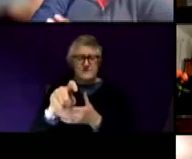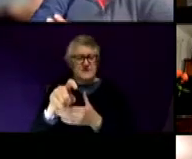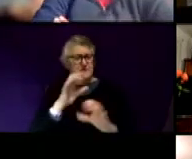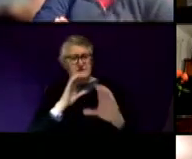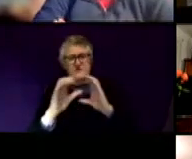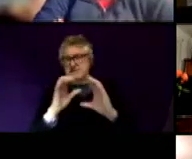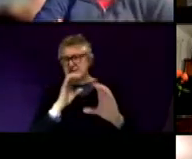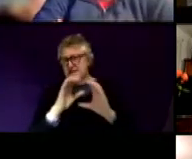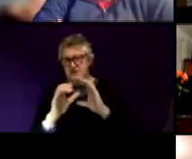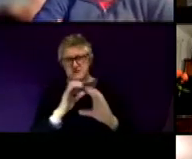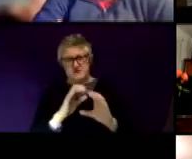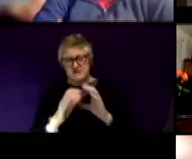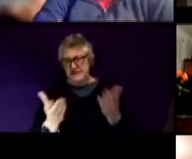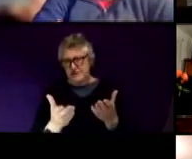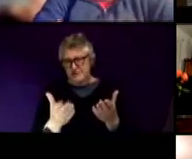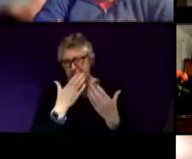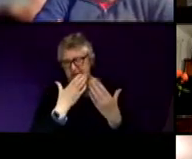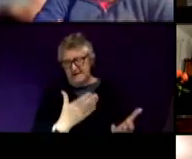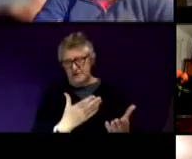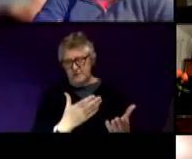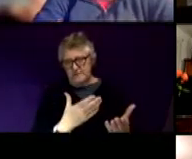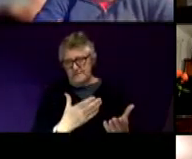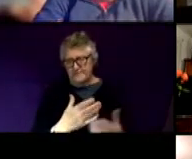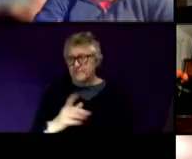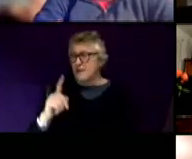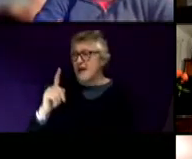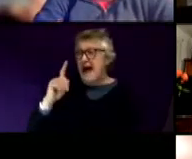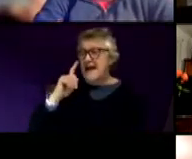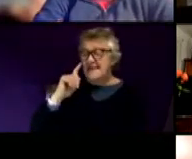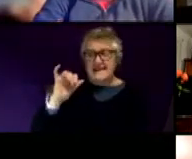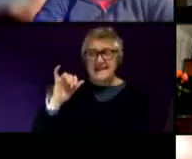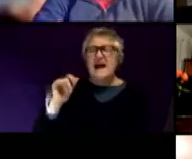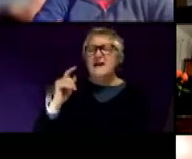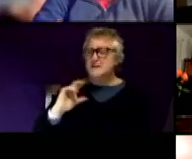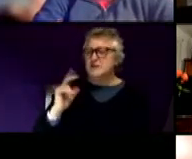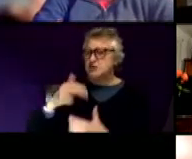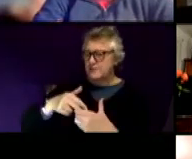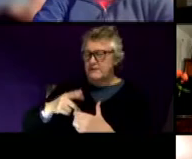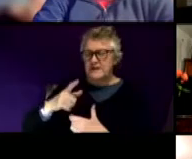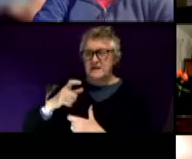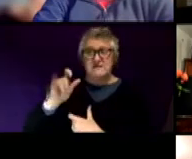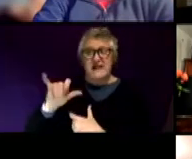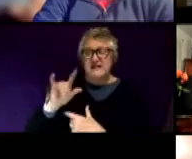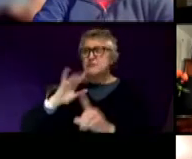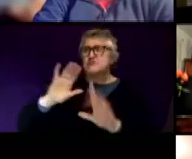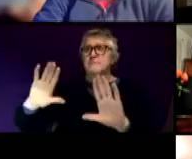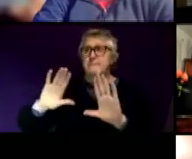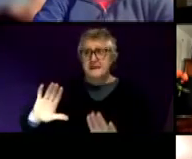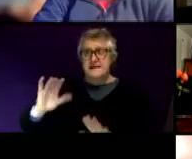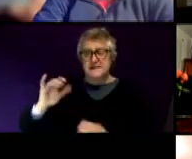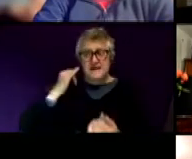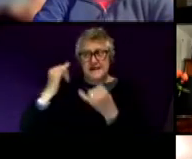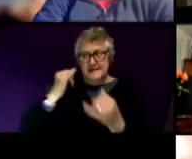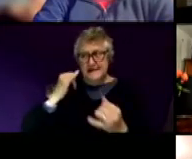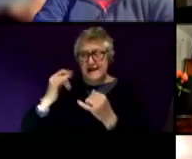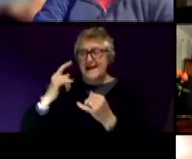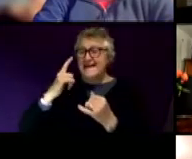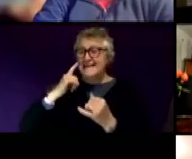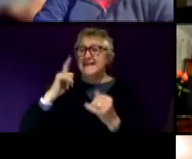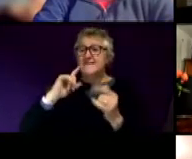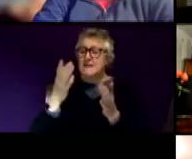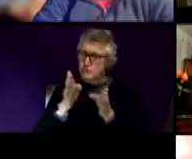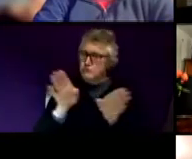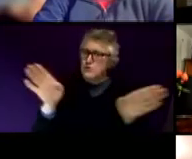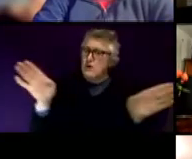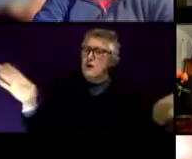jump in real quick, this Theolata, just because I think that's such a tremendous idea. And I think there'd be broad buy-in from that. And I